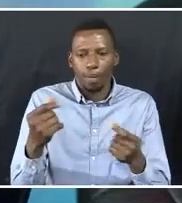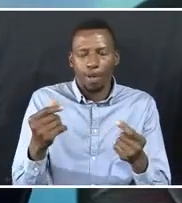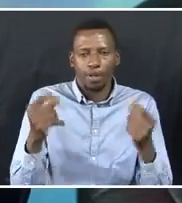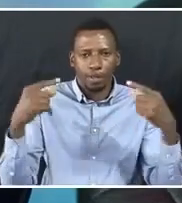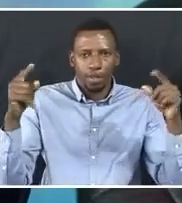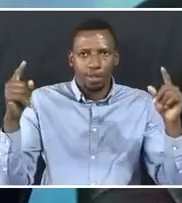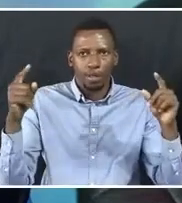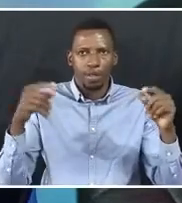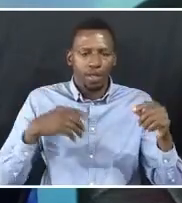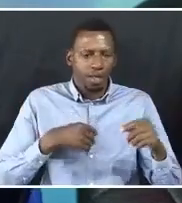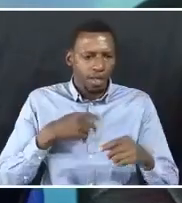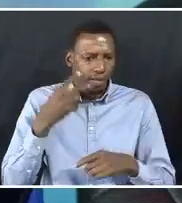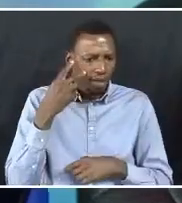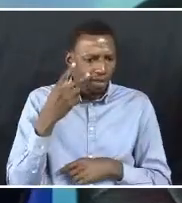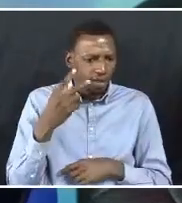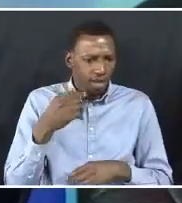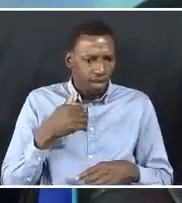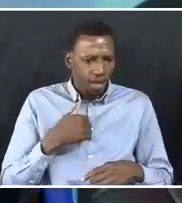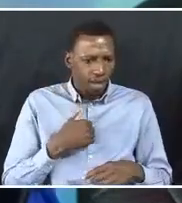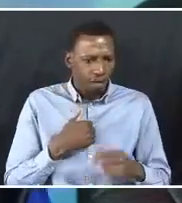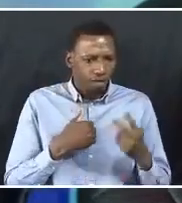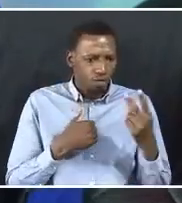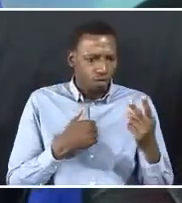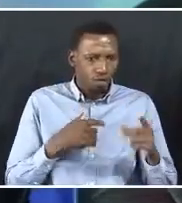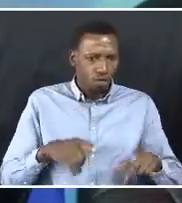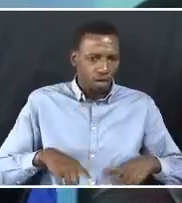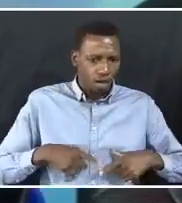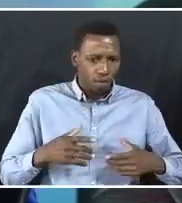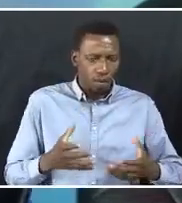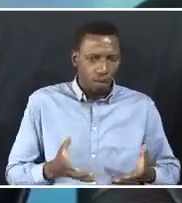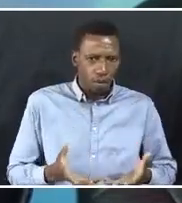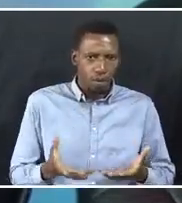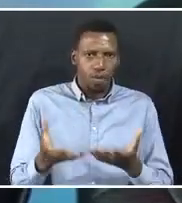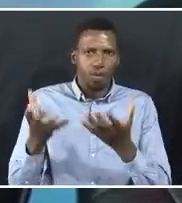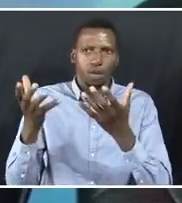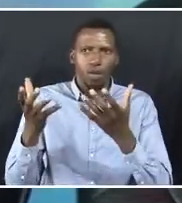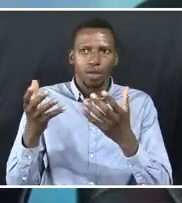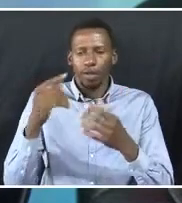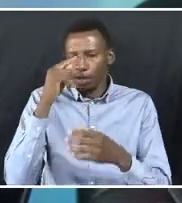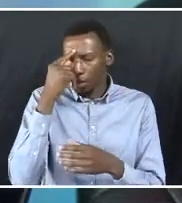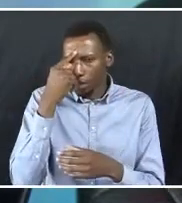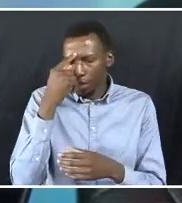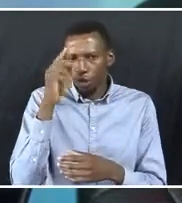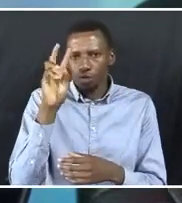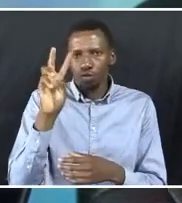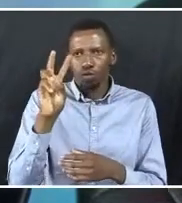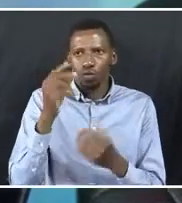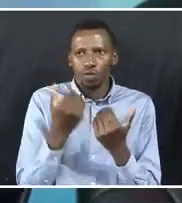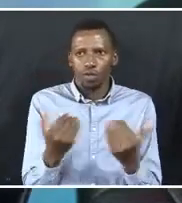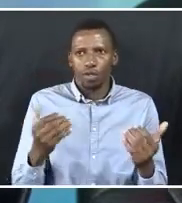carrying two lives to India, two of my children to India,